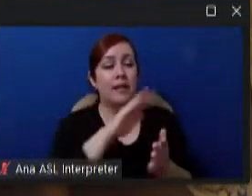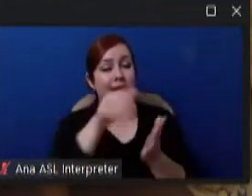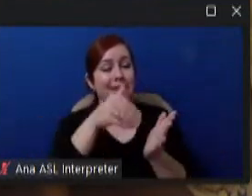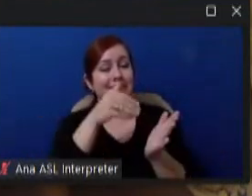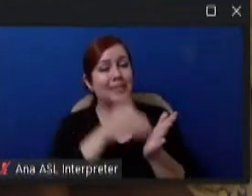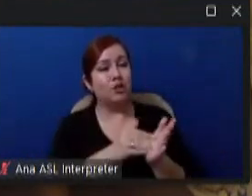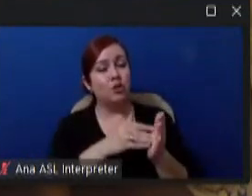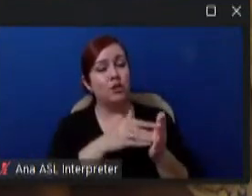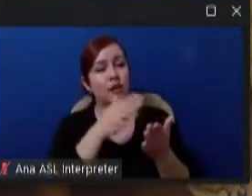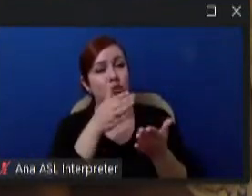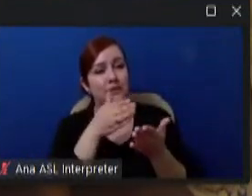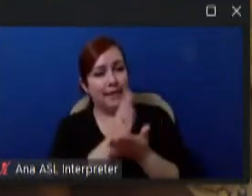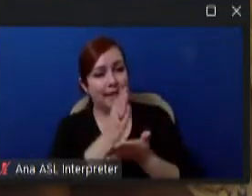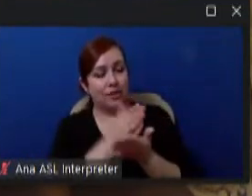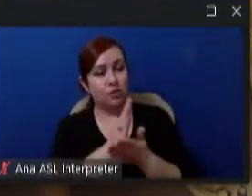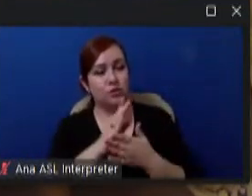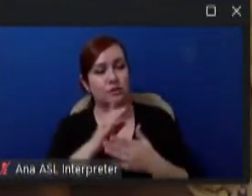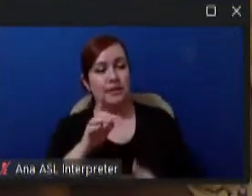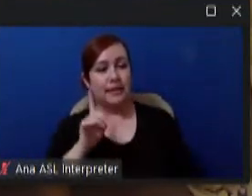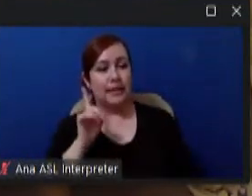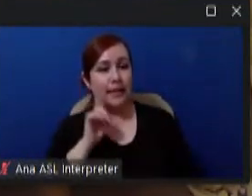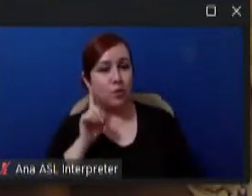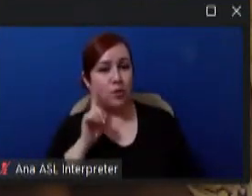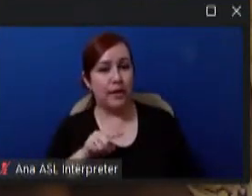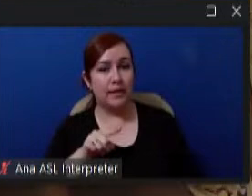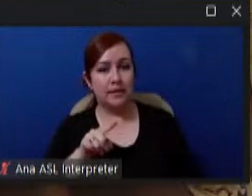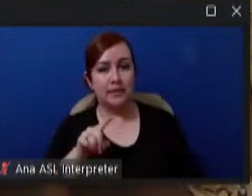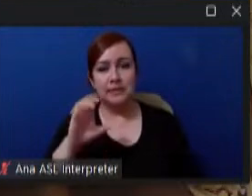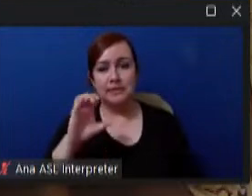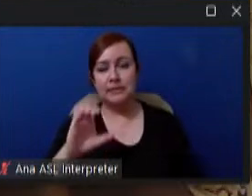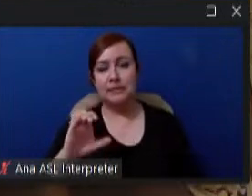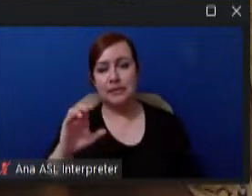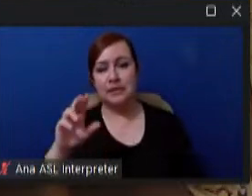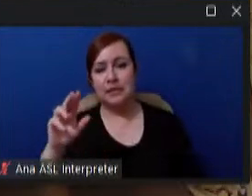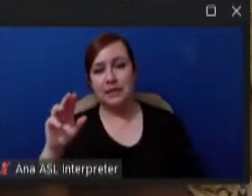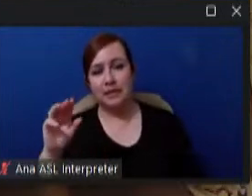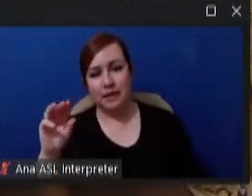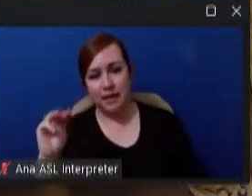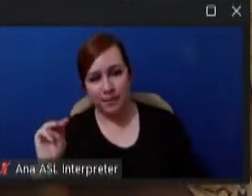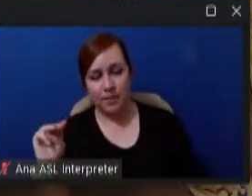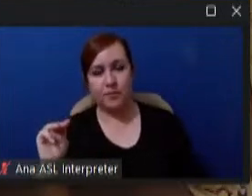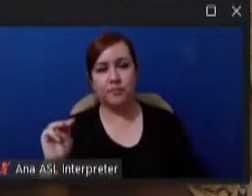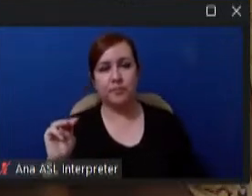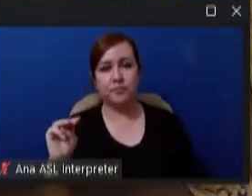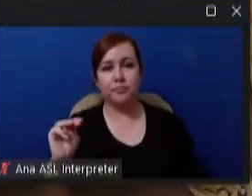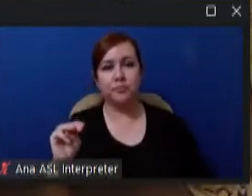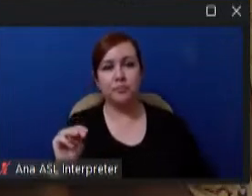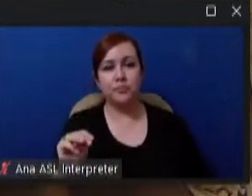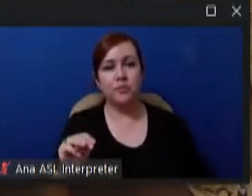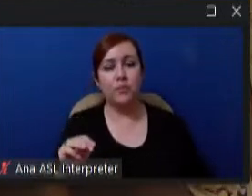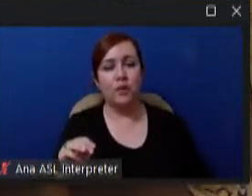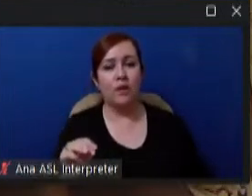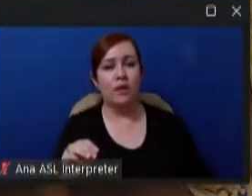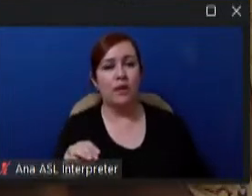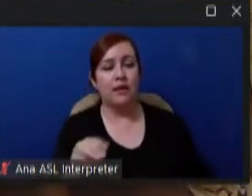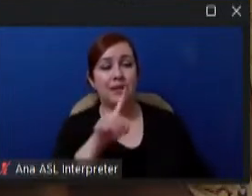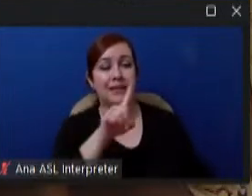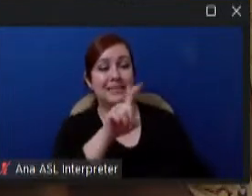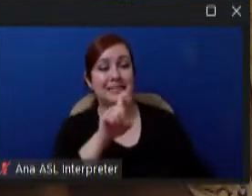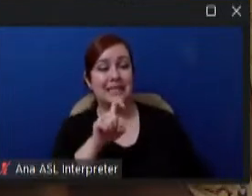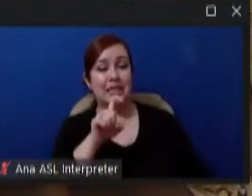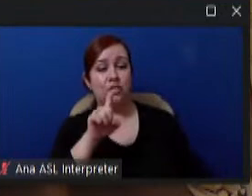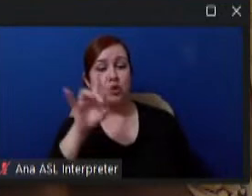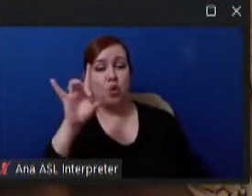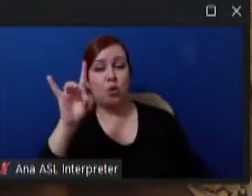A report from the Center for Women's Rights, CDM, that was just in